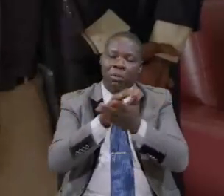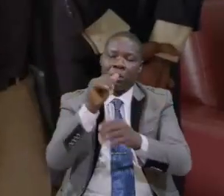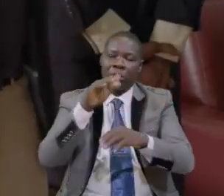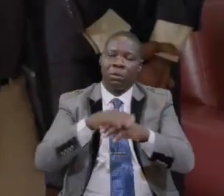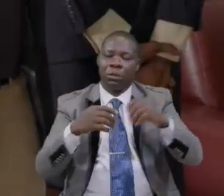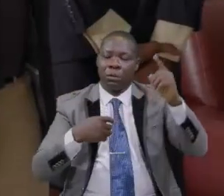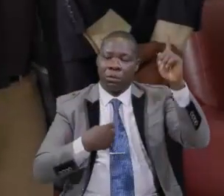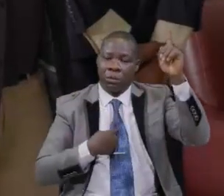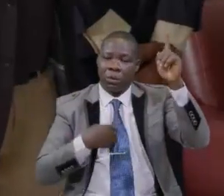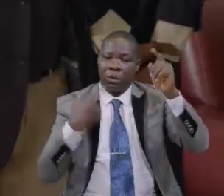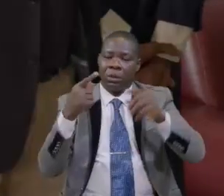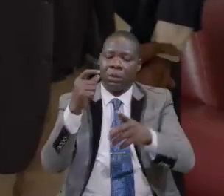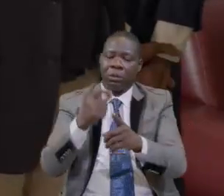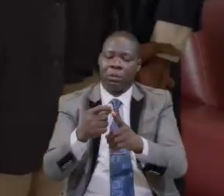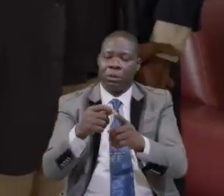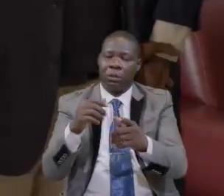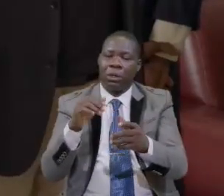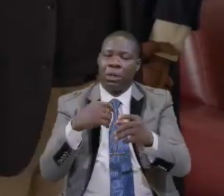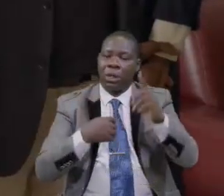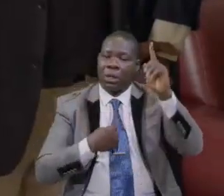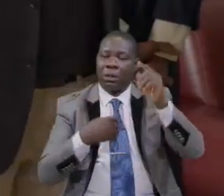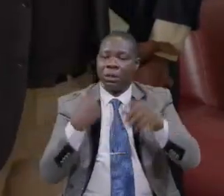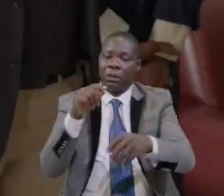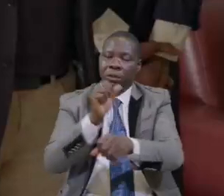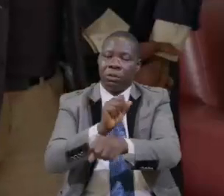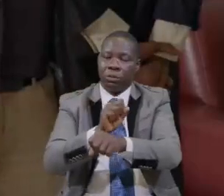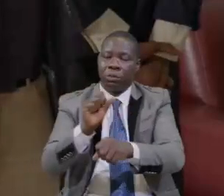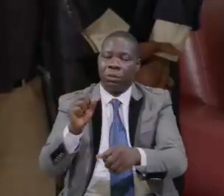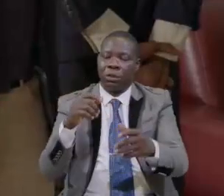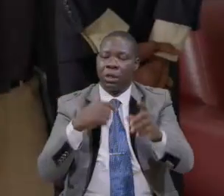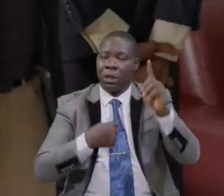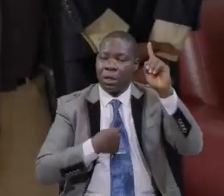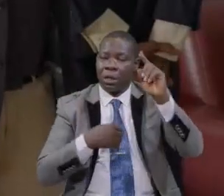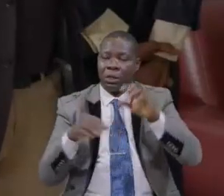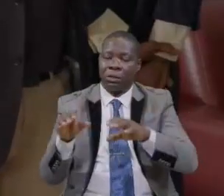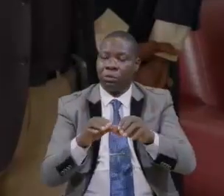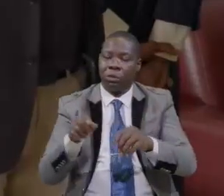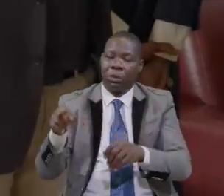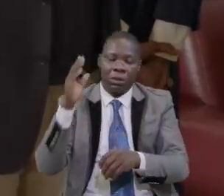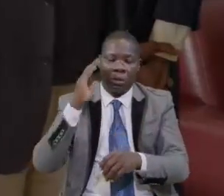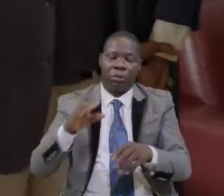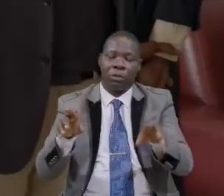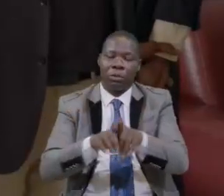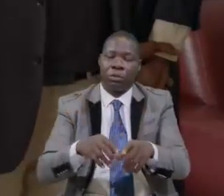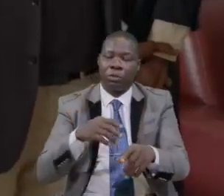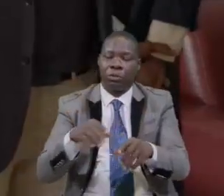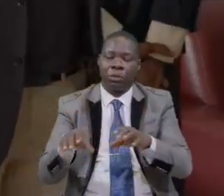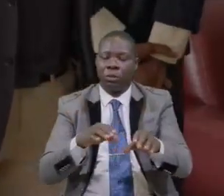works I do, he shall also do, and greater works than these